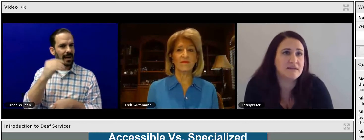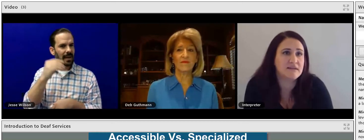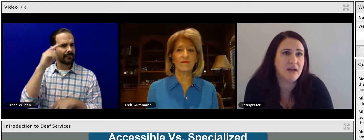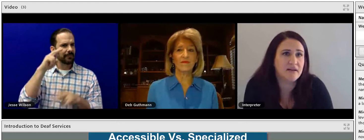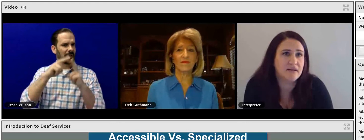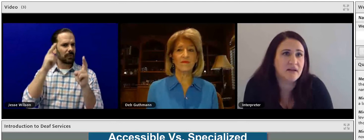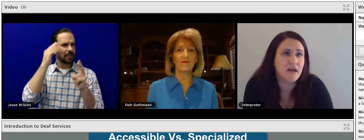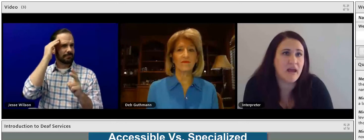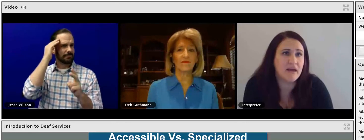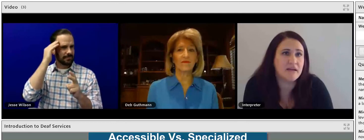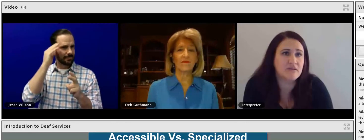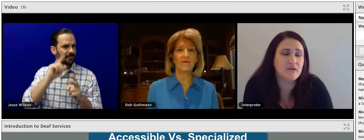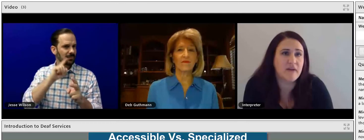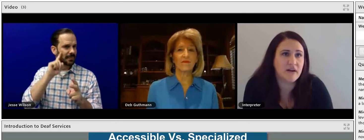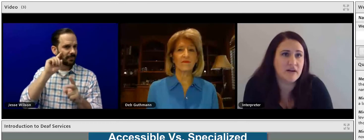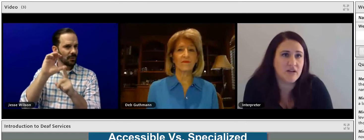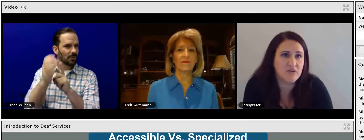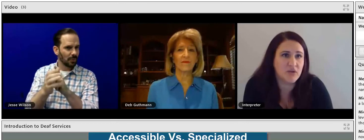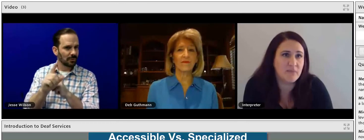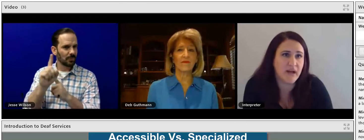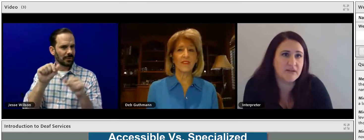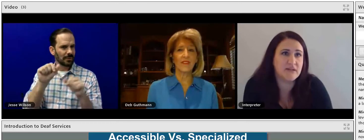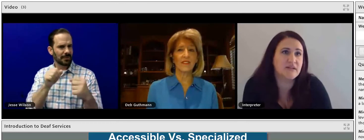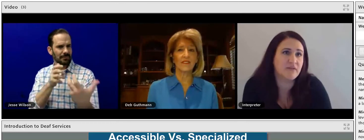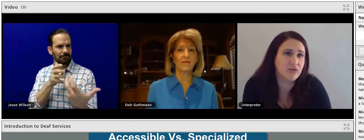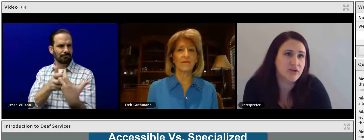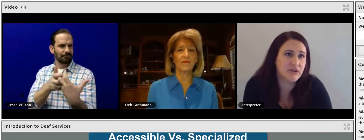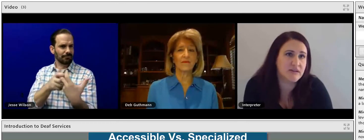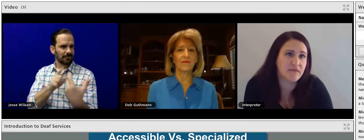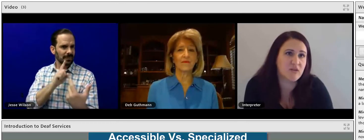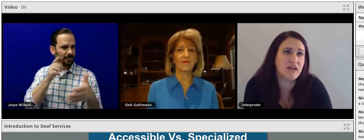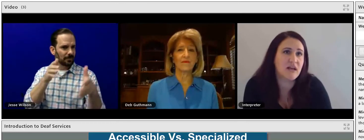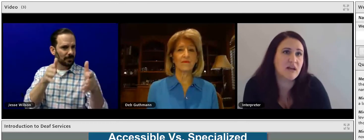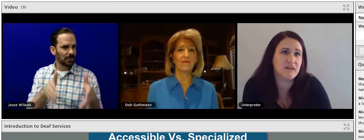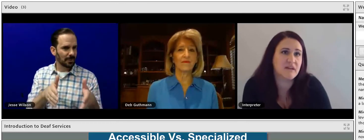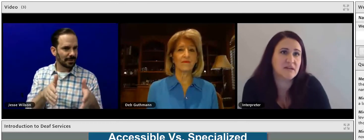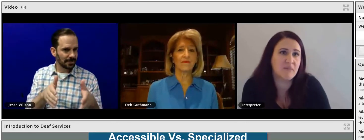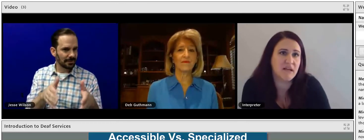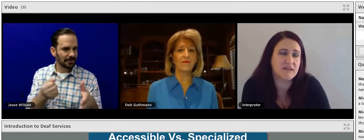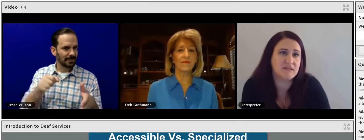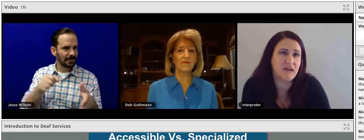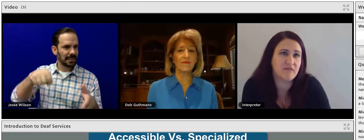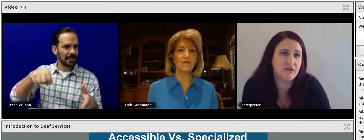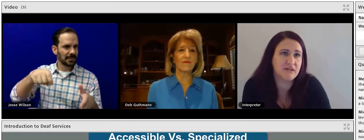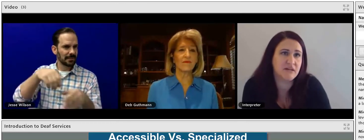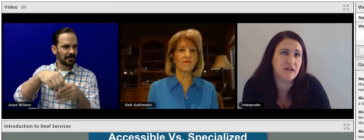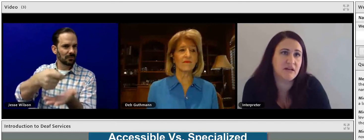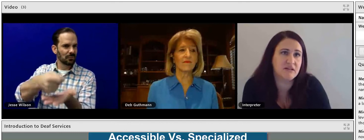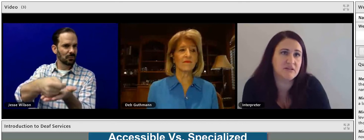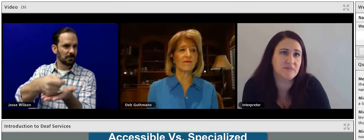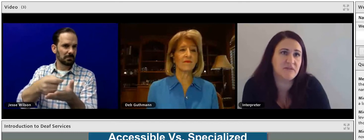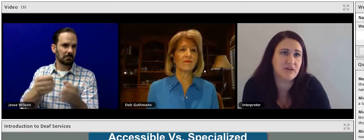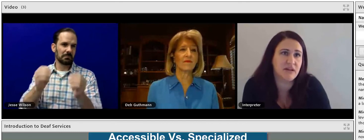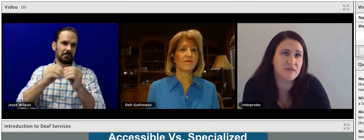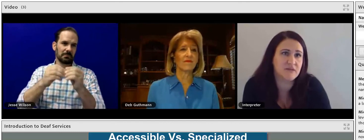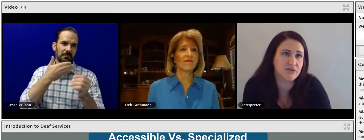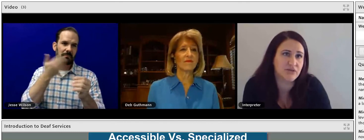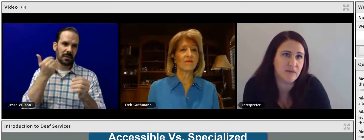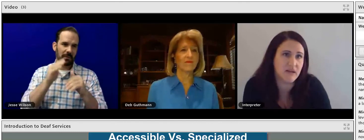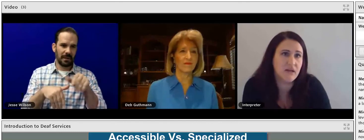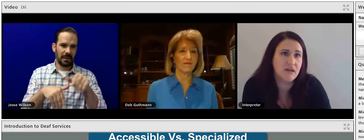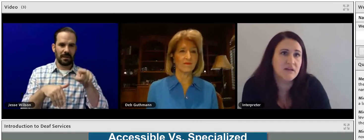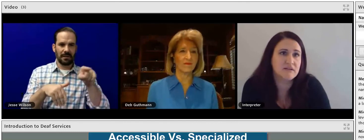in ASL, and they're very knowledgeable about deaf culture and the deaf community and can best accommodate the deaf person in terms of their